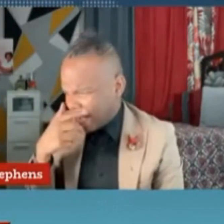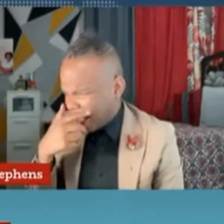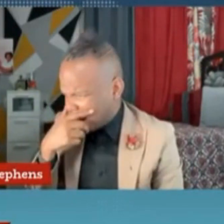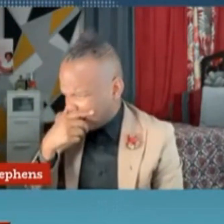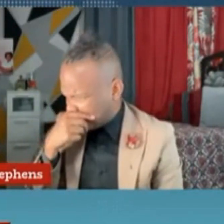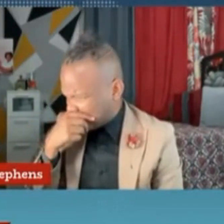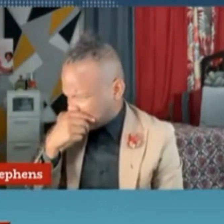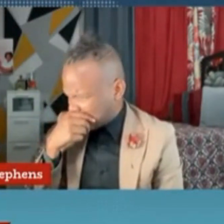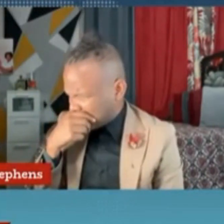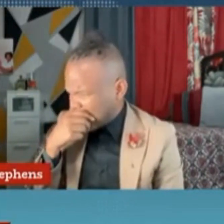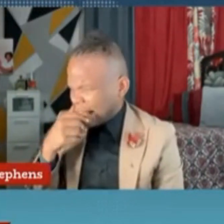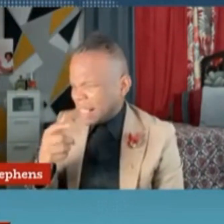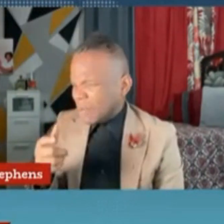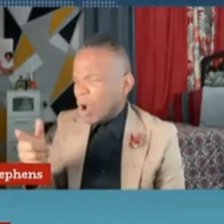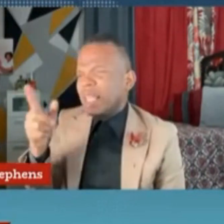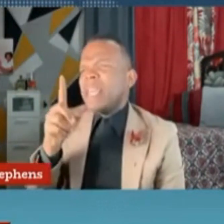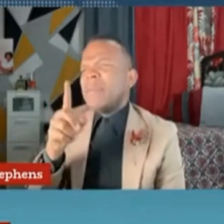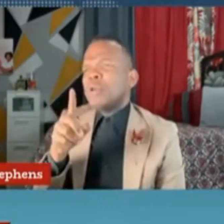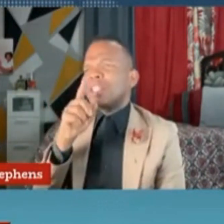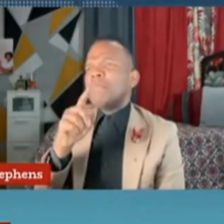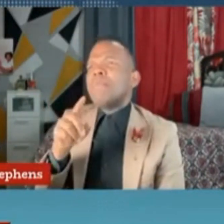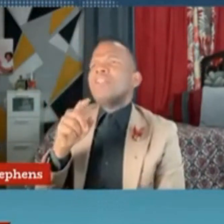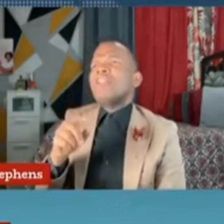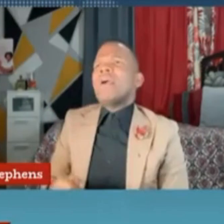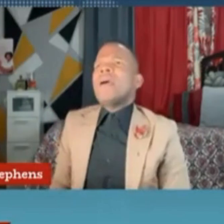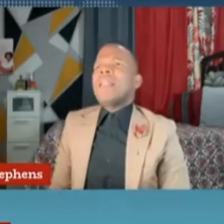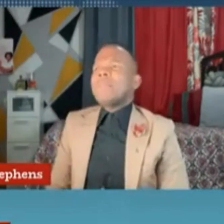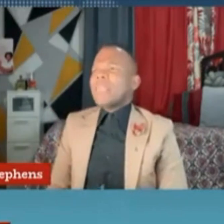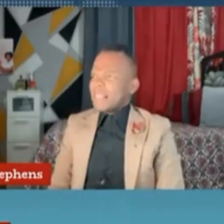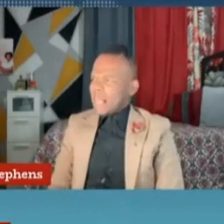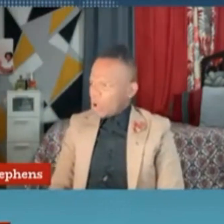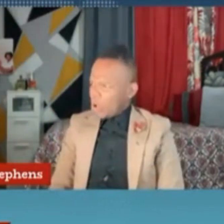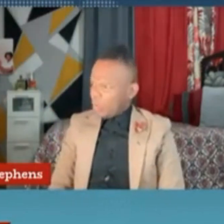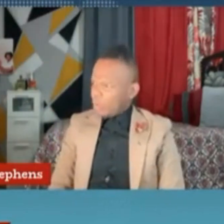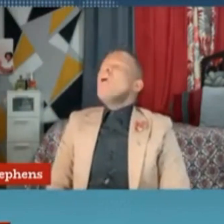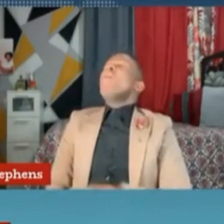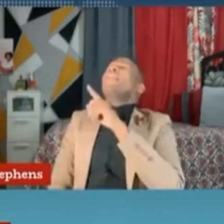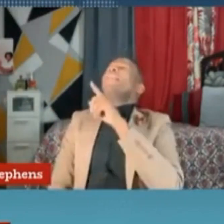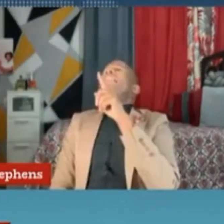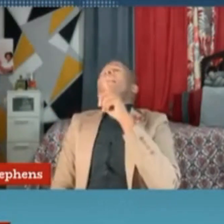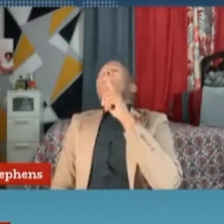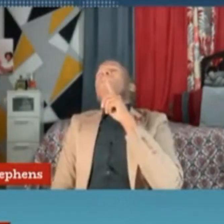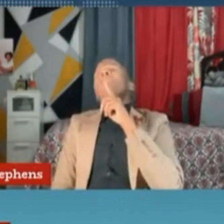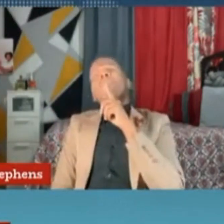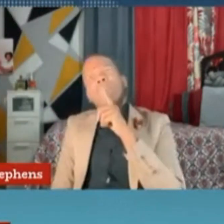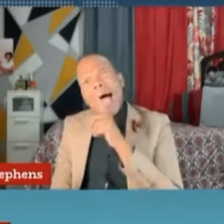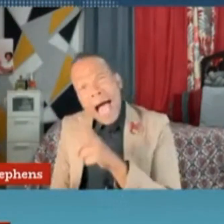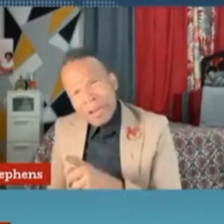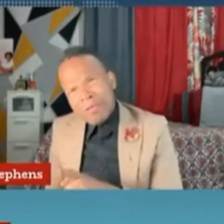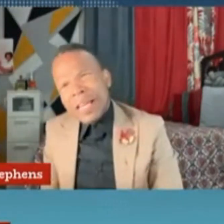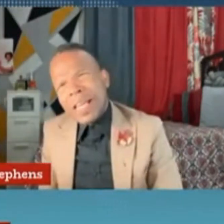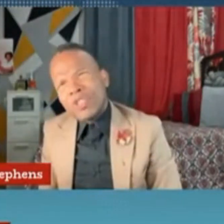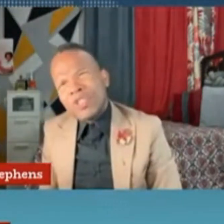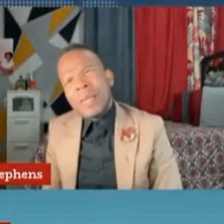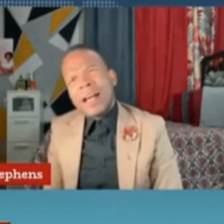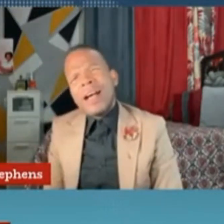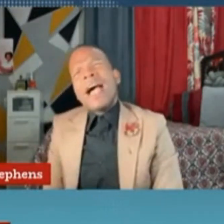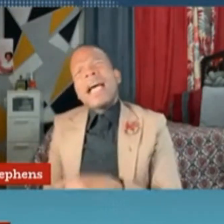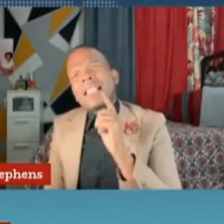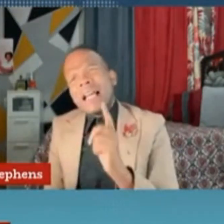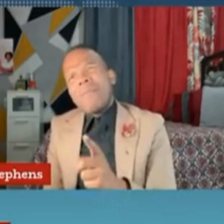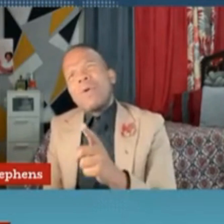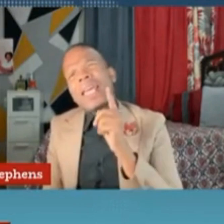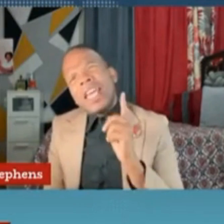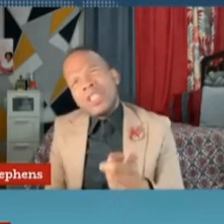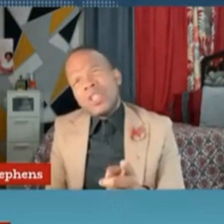band raiders, I think about the debushing project where they can't account for. When I think about the band raiders, Jamaica,